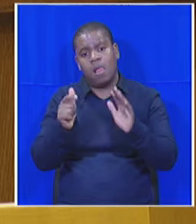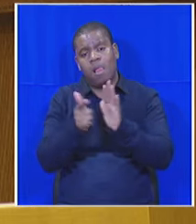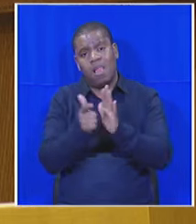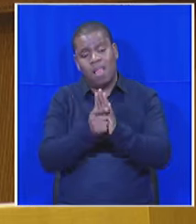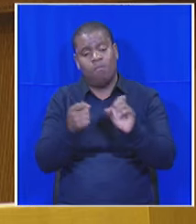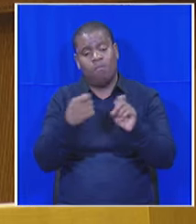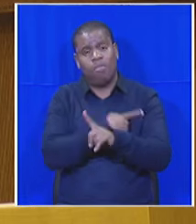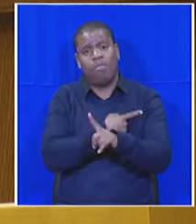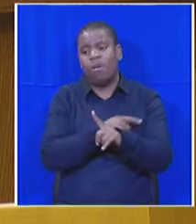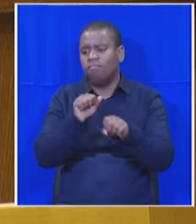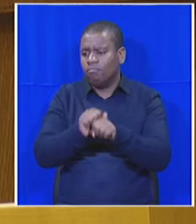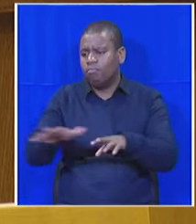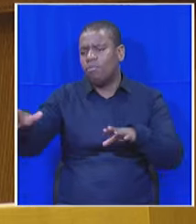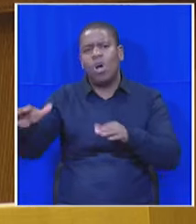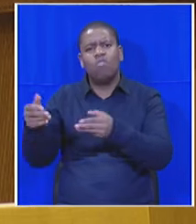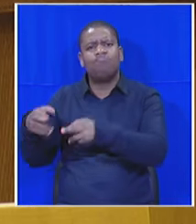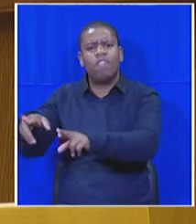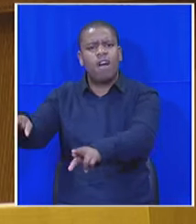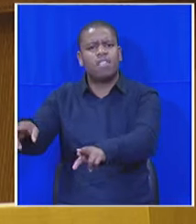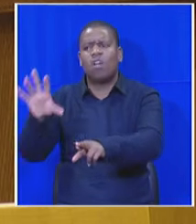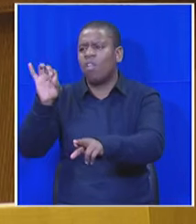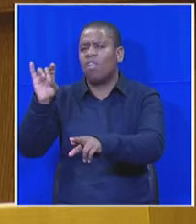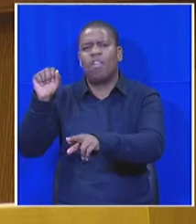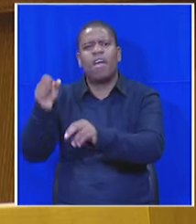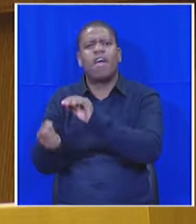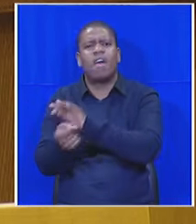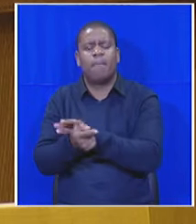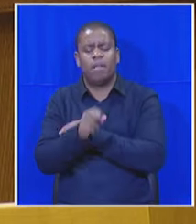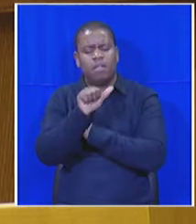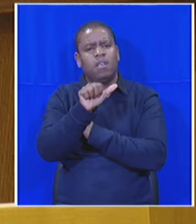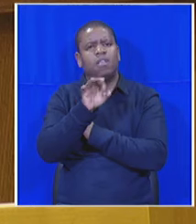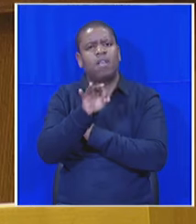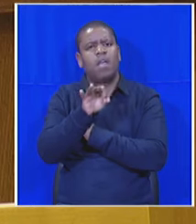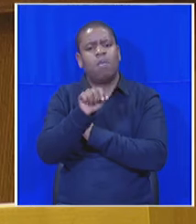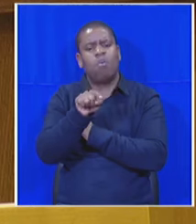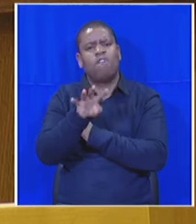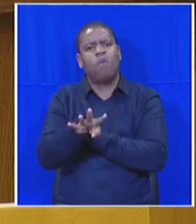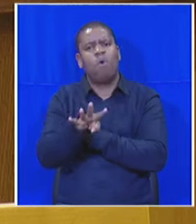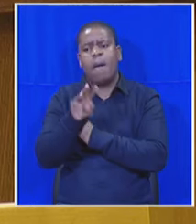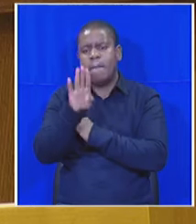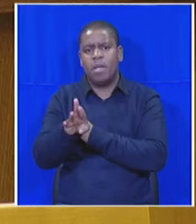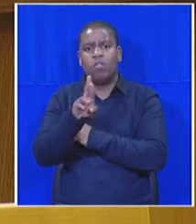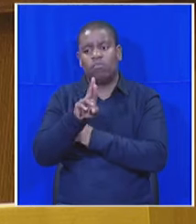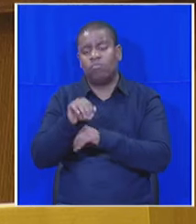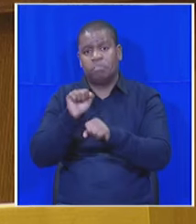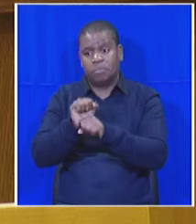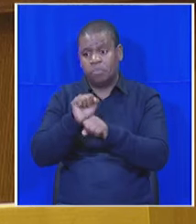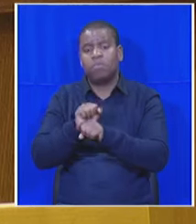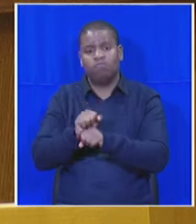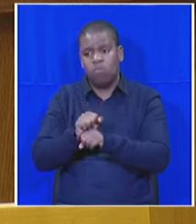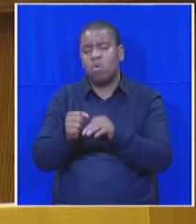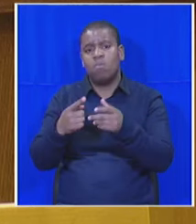discharged into our rivers and streams every day. 63.4 billion per year shortfall in the funding